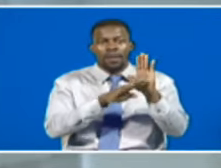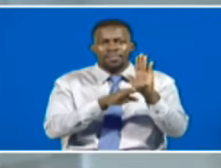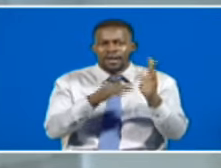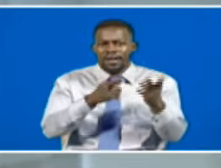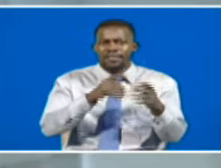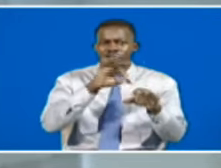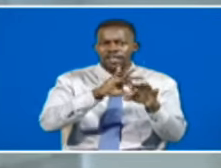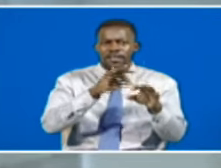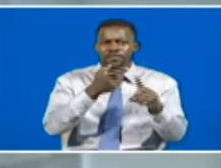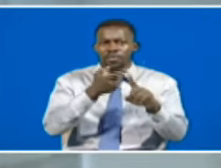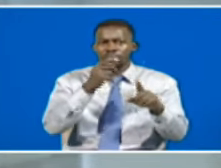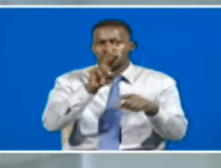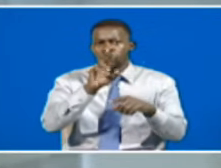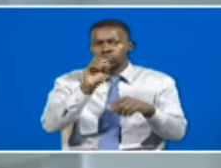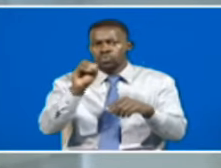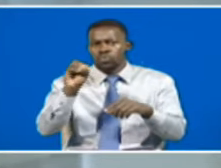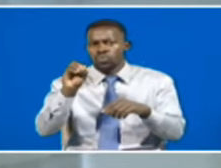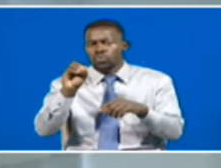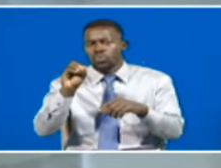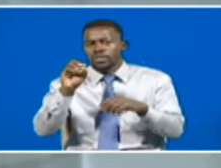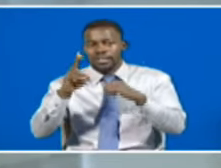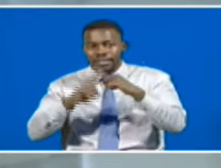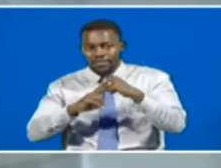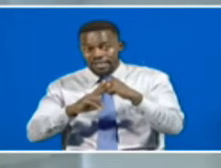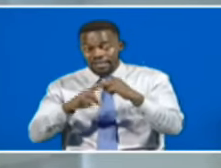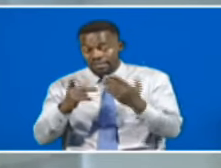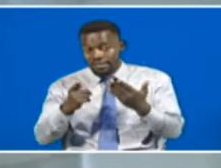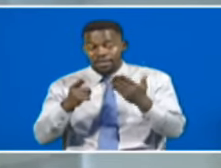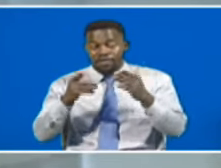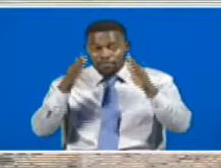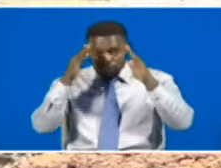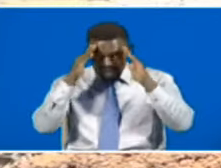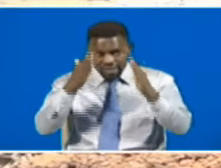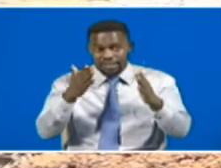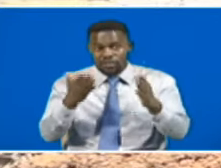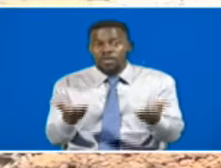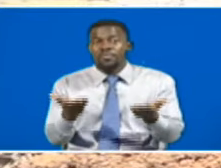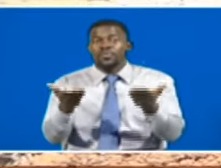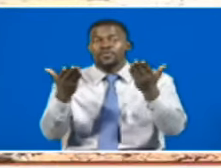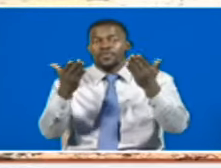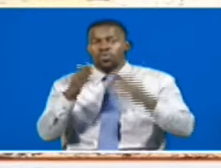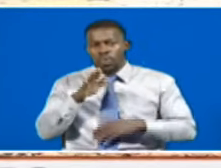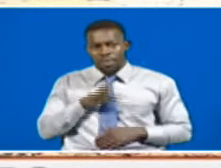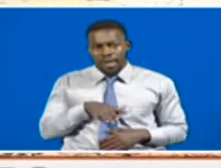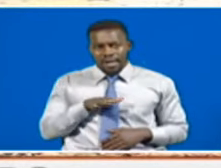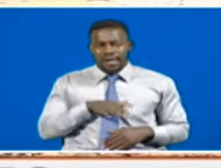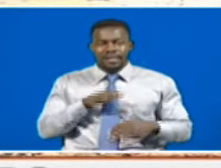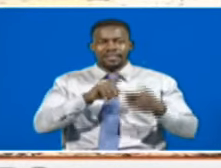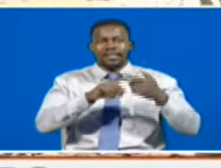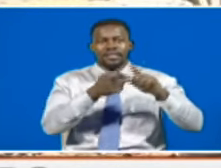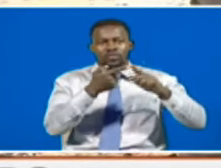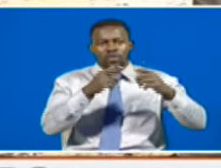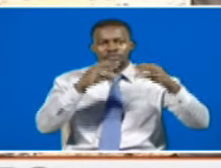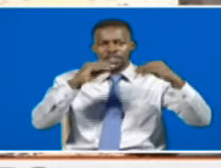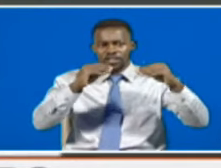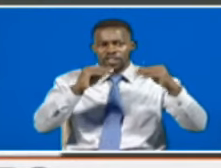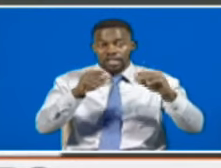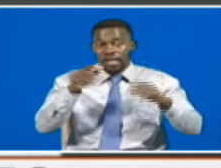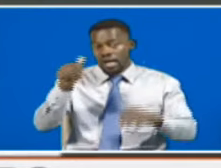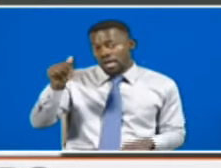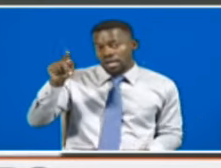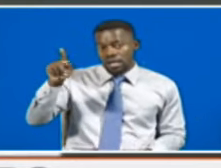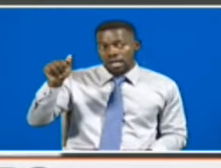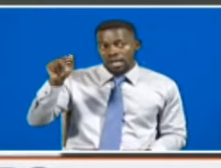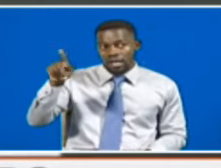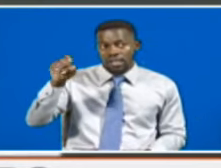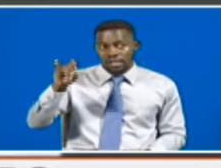2007, seeks to enhance the living standards of women in the teaching profession. KEWOTA National Chairperson Modesta Akaki made